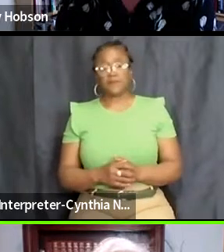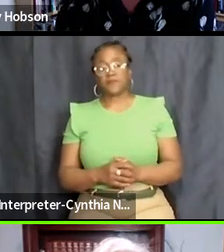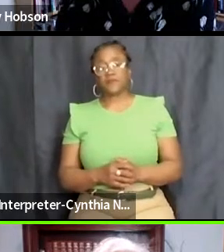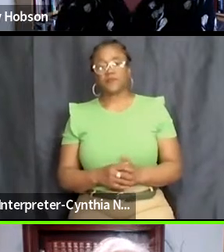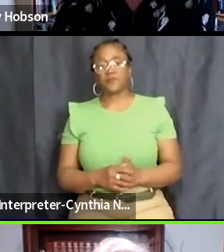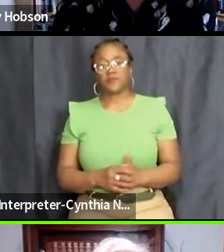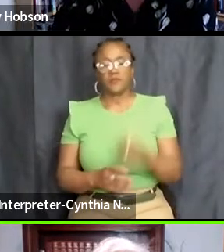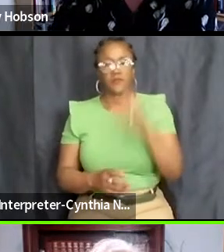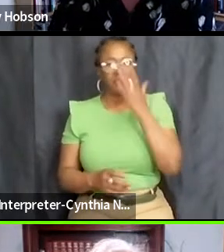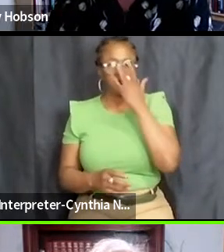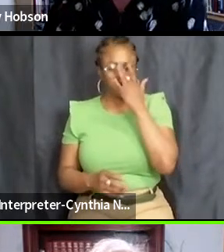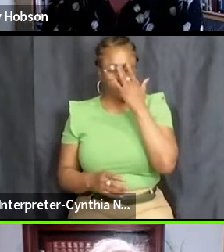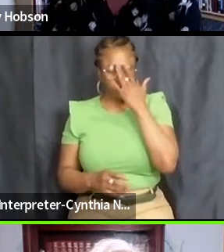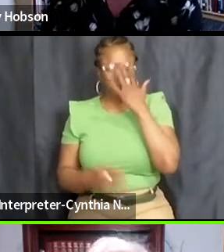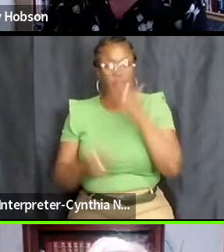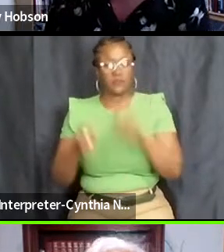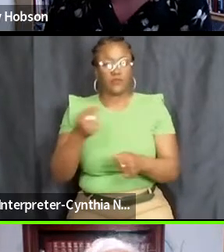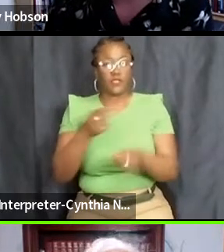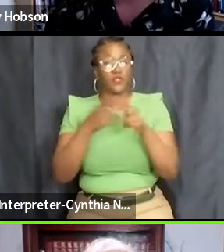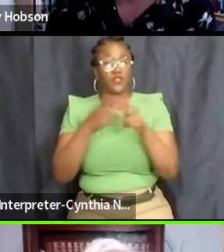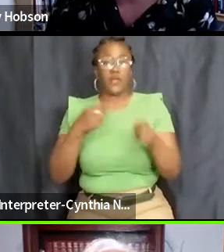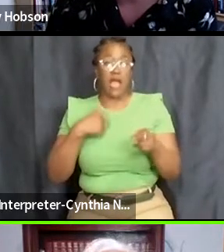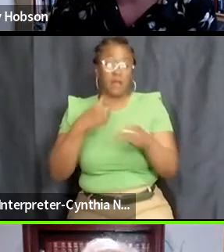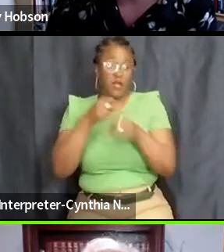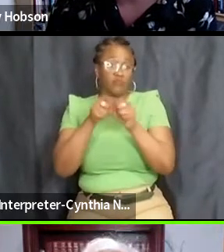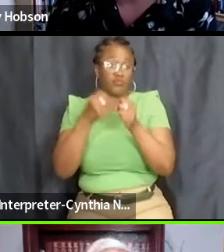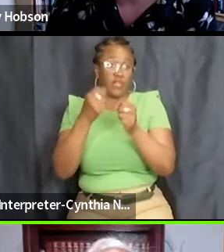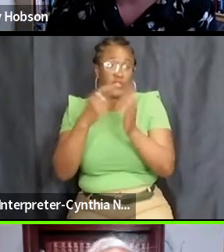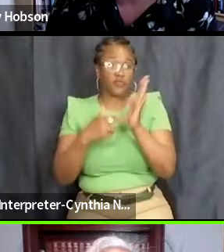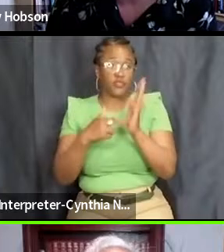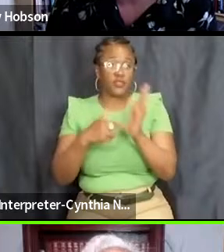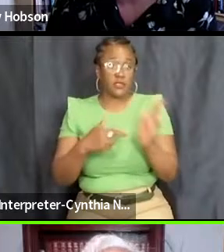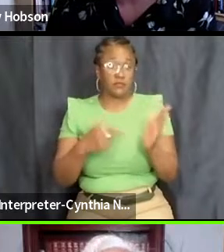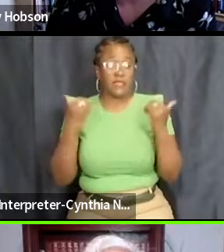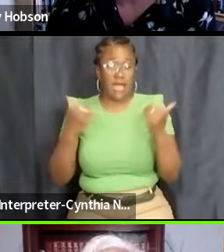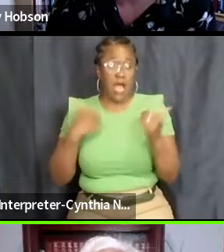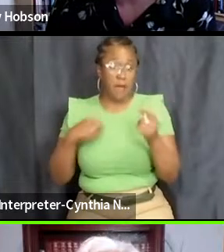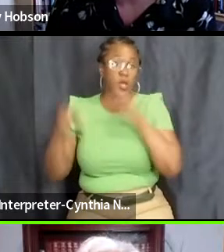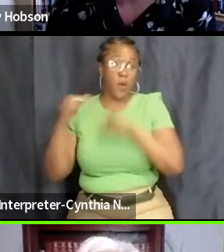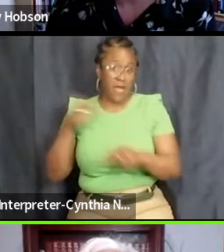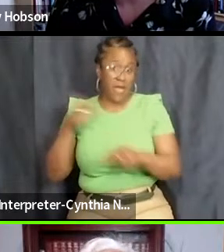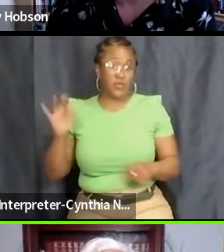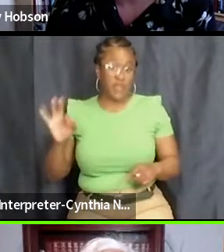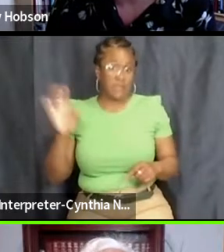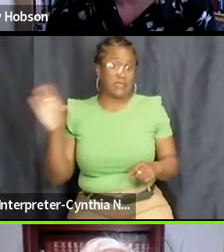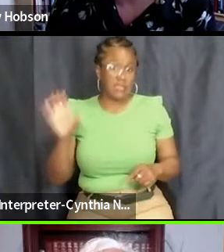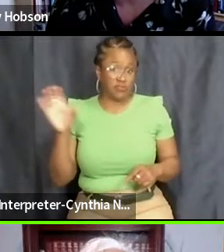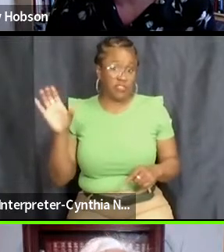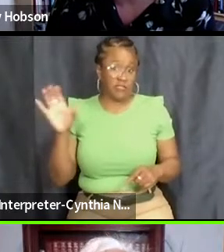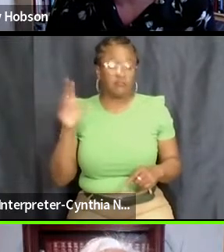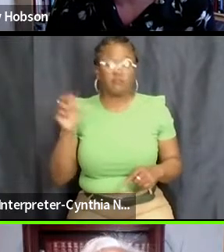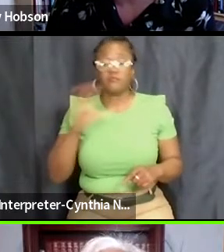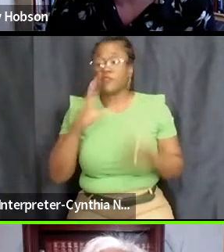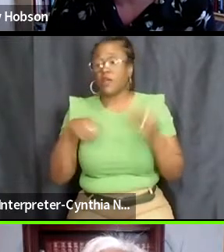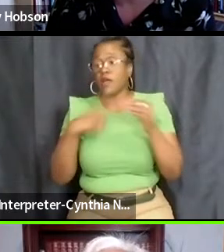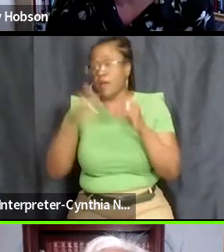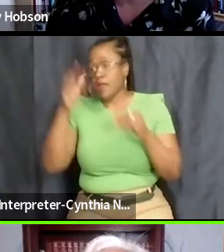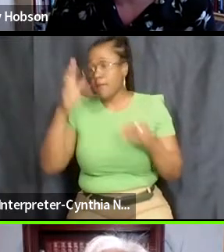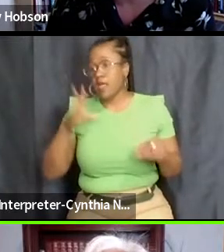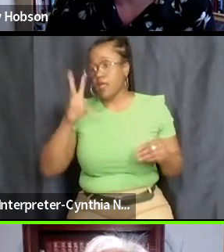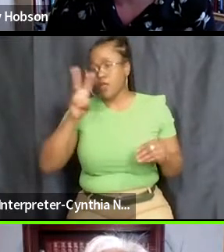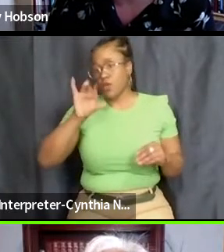And I'm getting ready to break the rules. So I'm getting ready to go back to the 19th century and talk about a man,